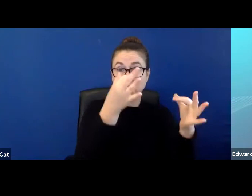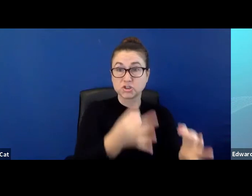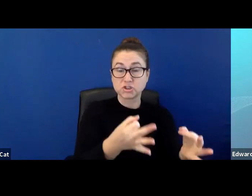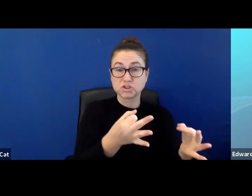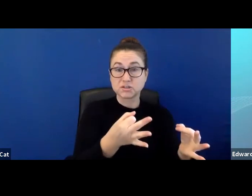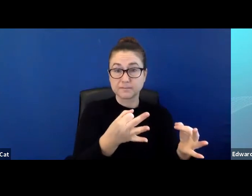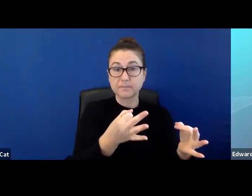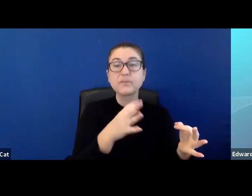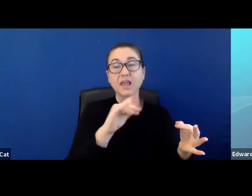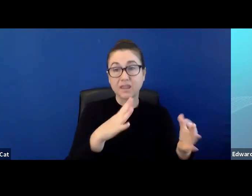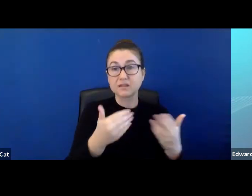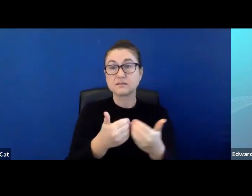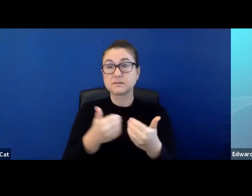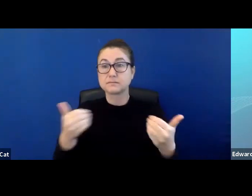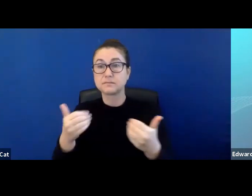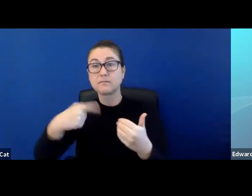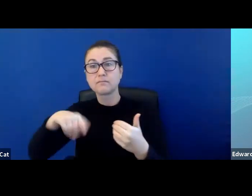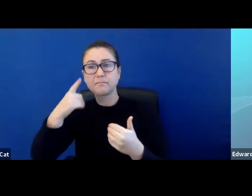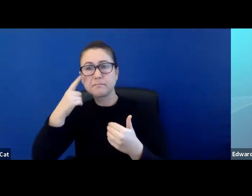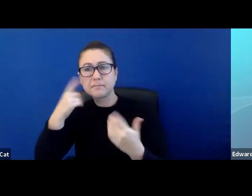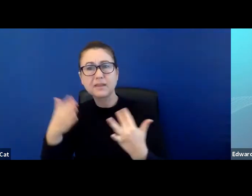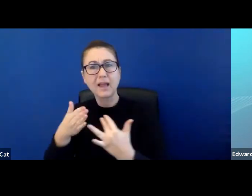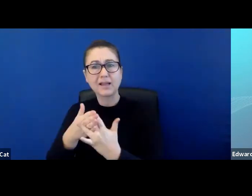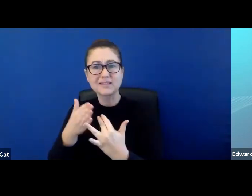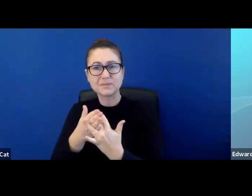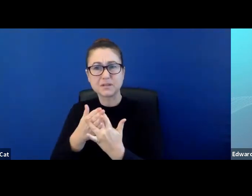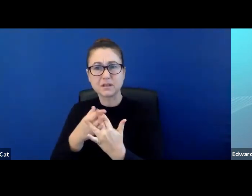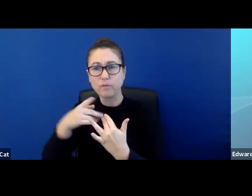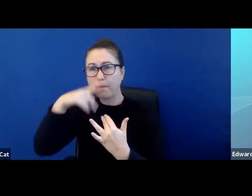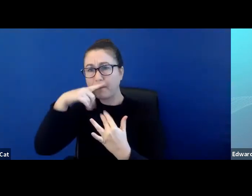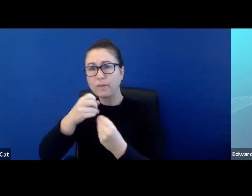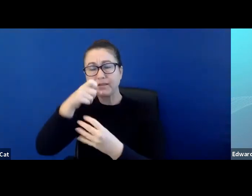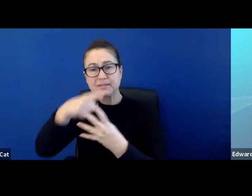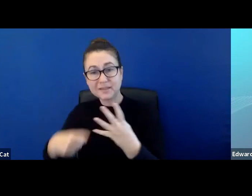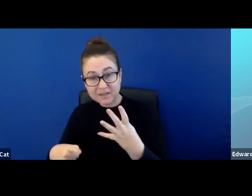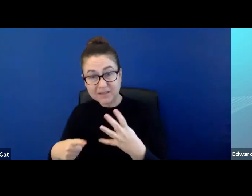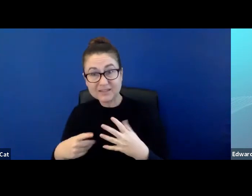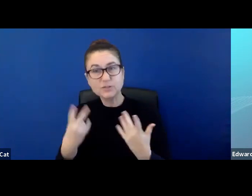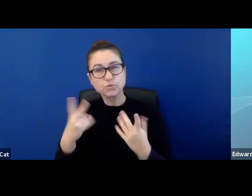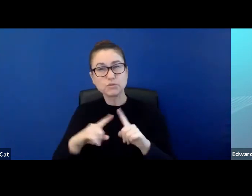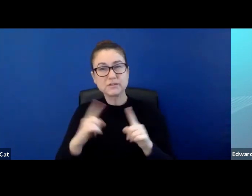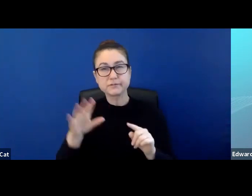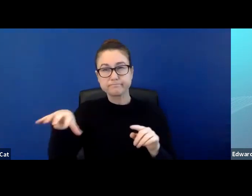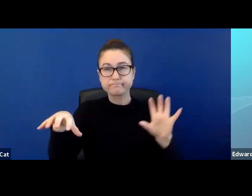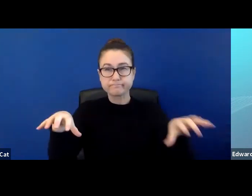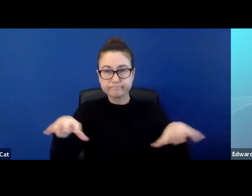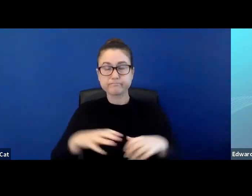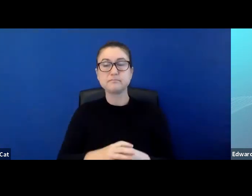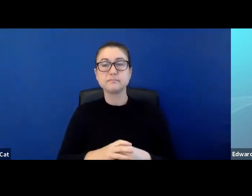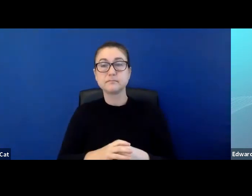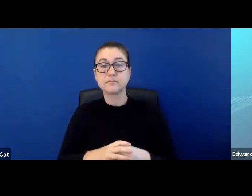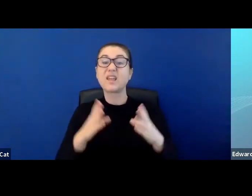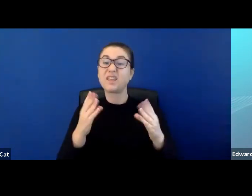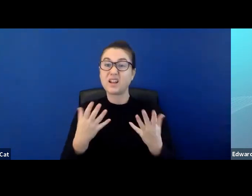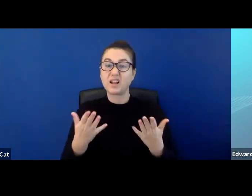and then separately looking at accessibility for people with disability. And then, of course, there was the